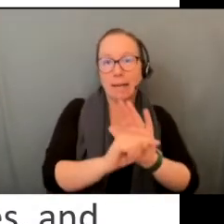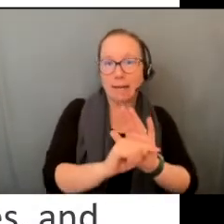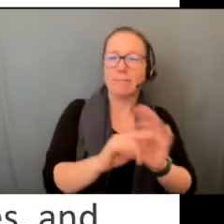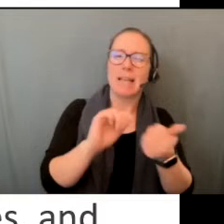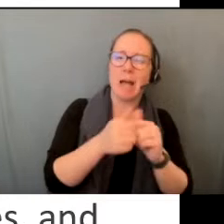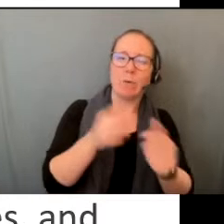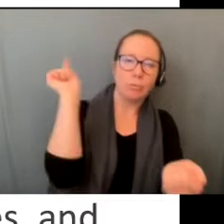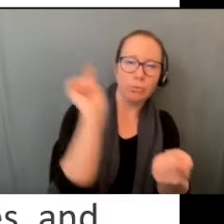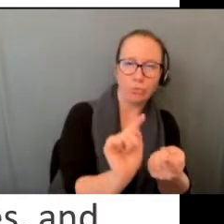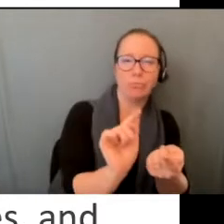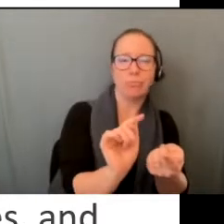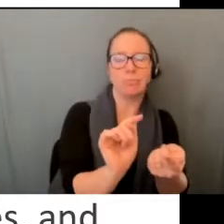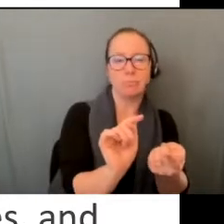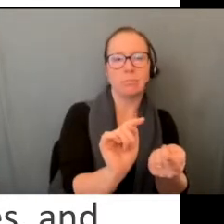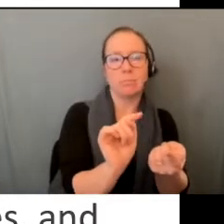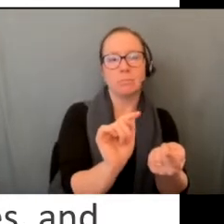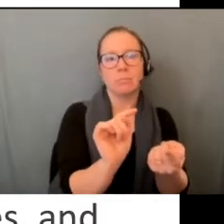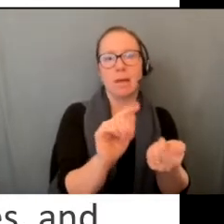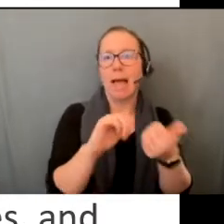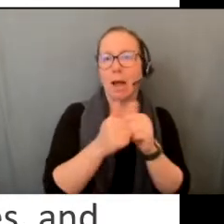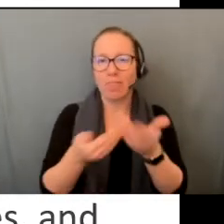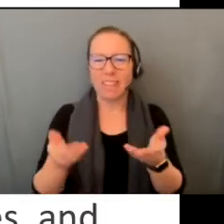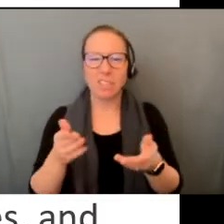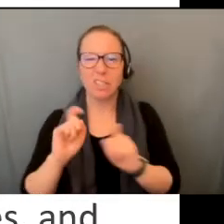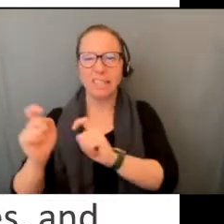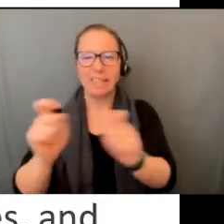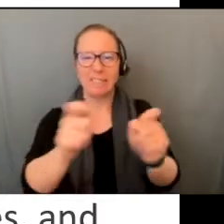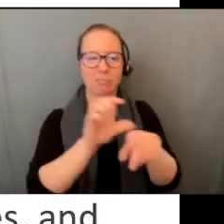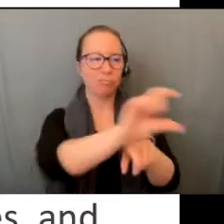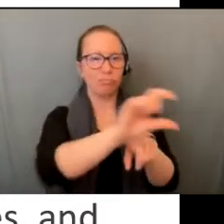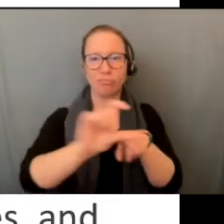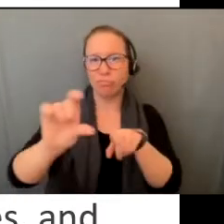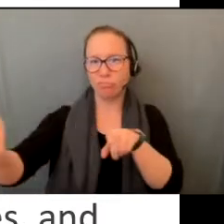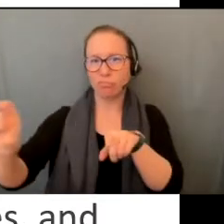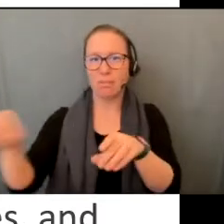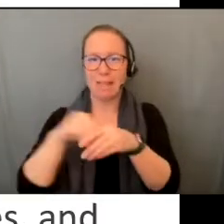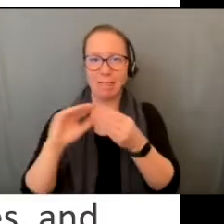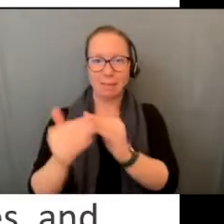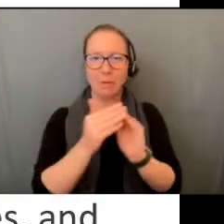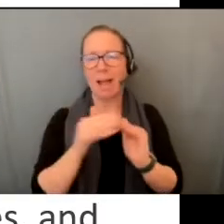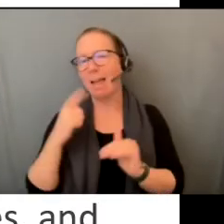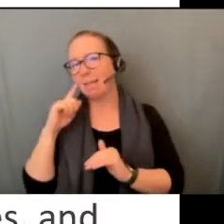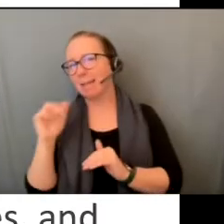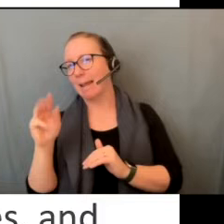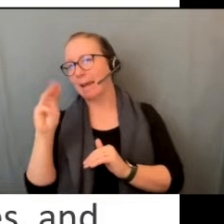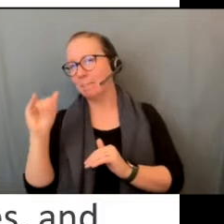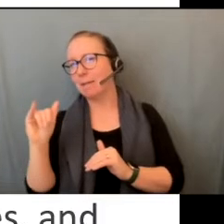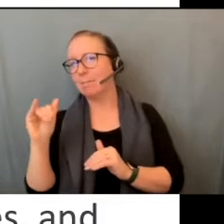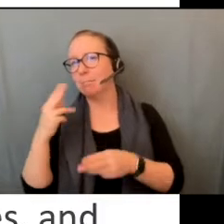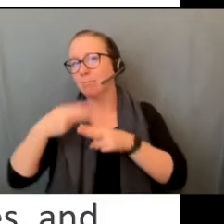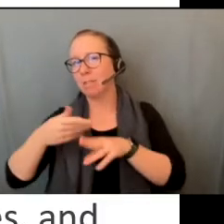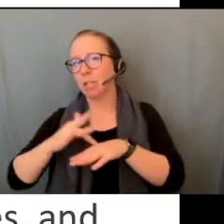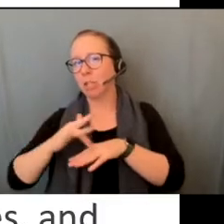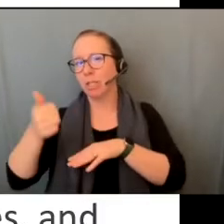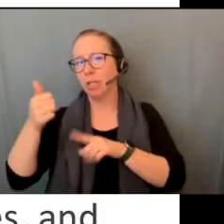within a community. And again, as Amy and Mary brought up earlier in the morning's presentations,